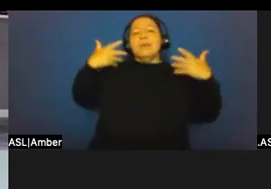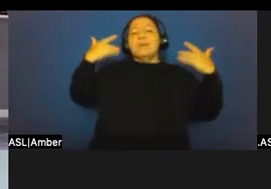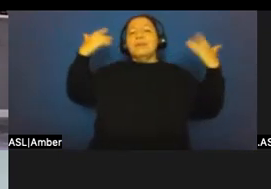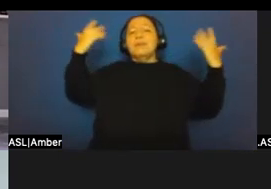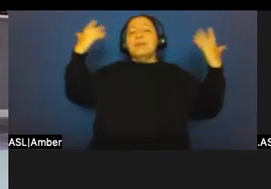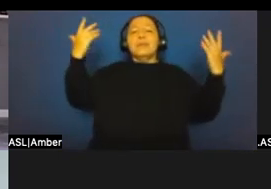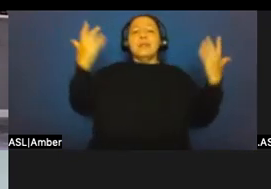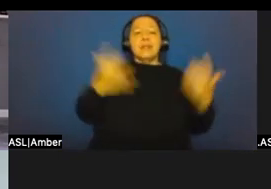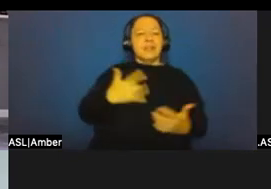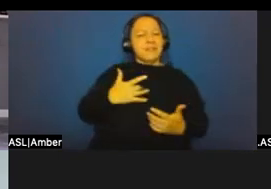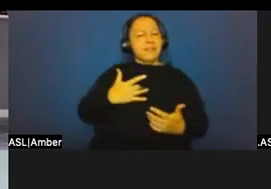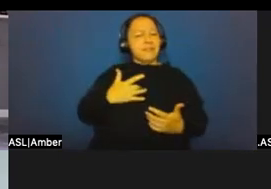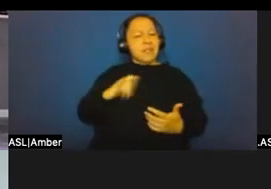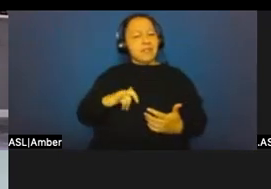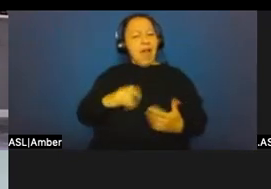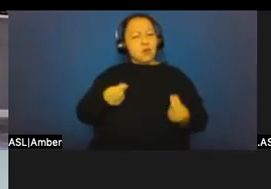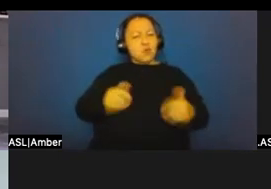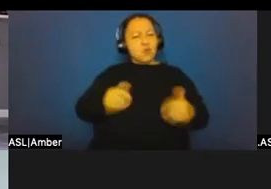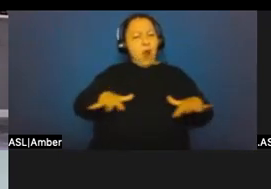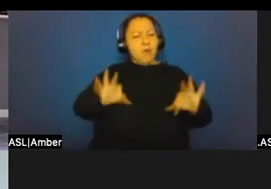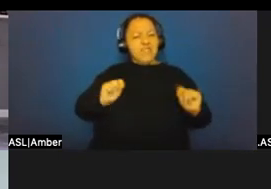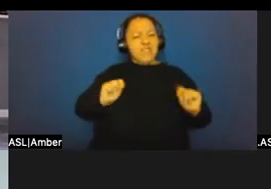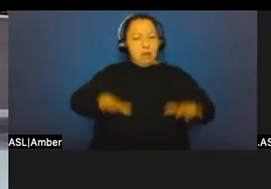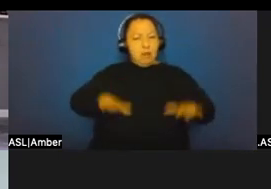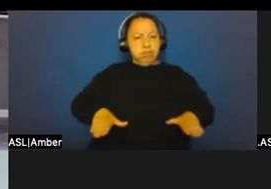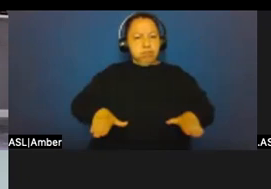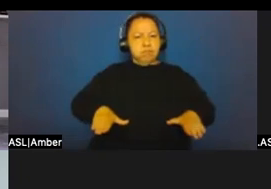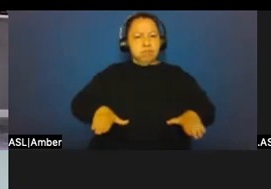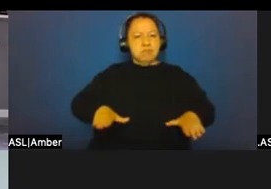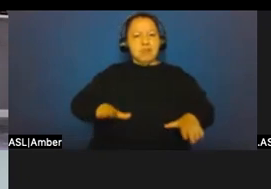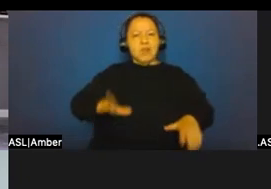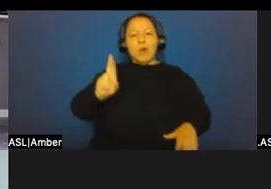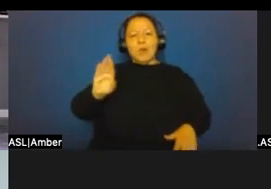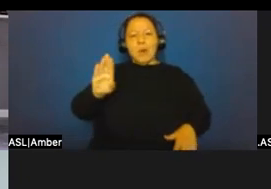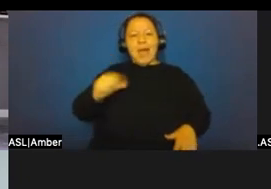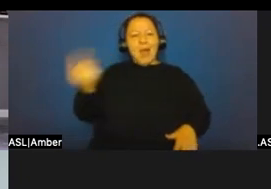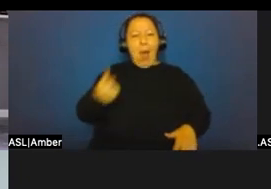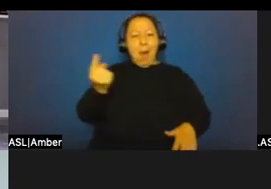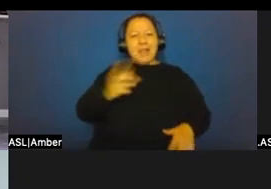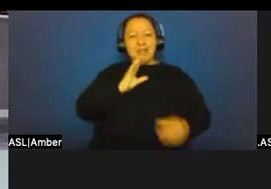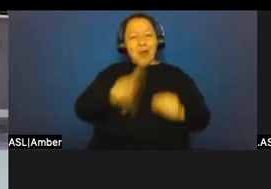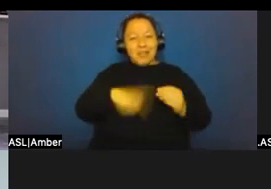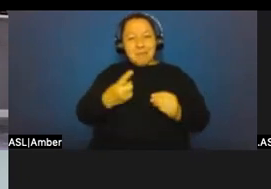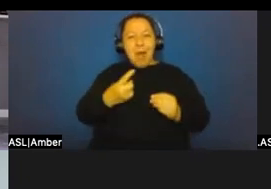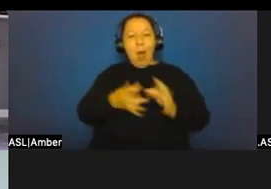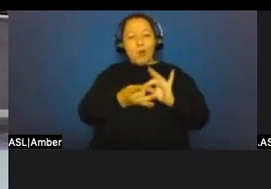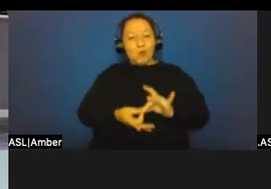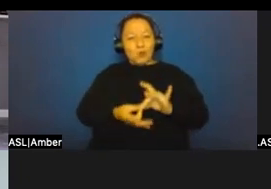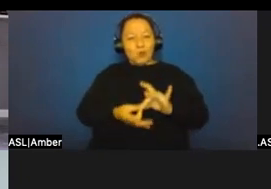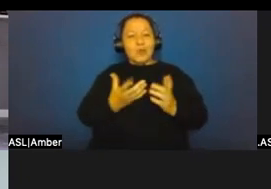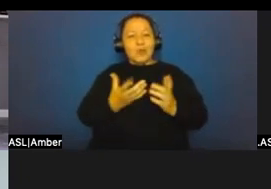ground. Rebecca always talks about grounding, actually putting her feet on the ground and how much that helps